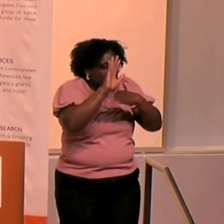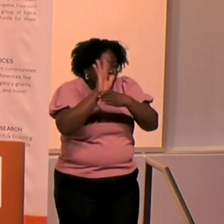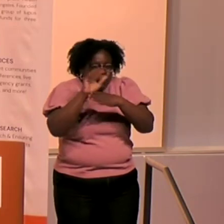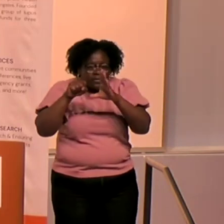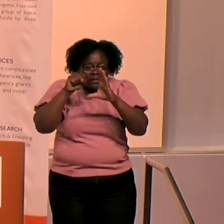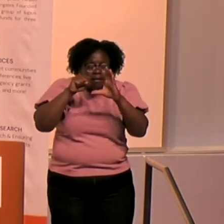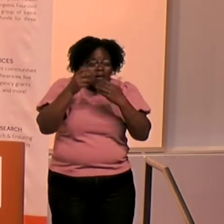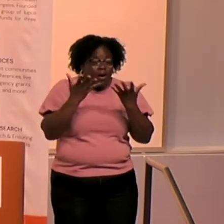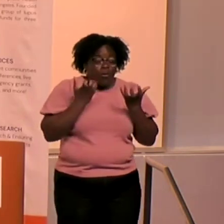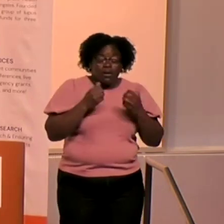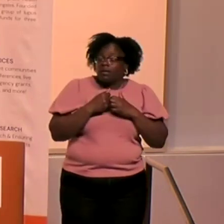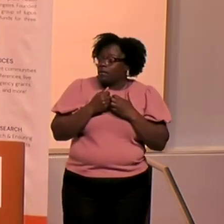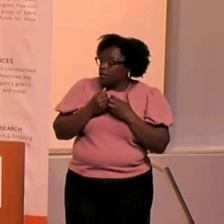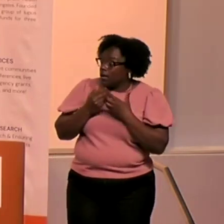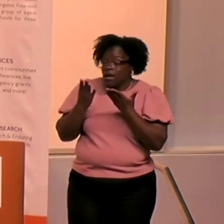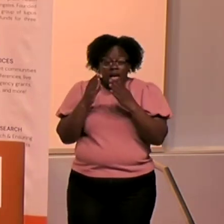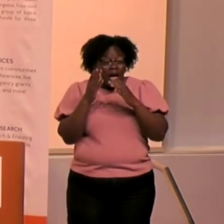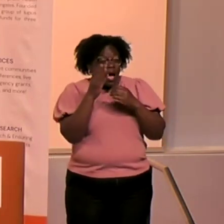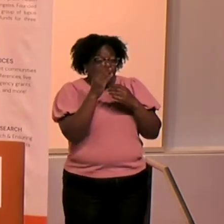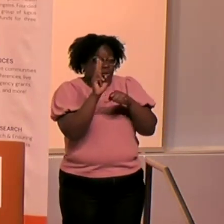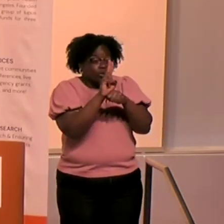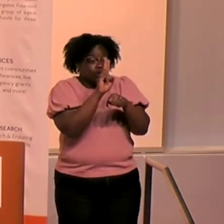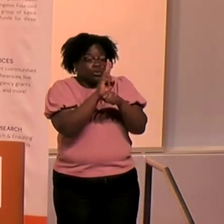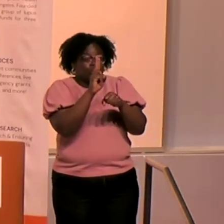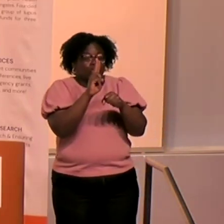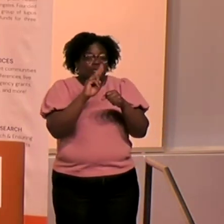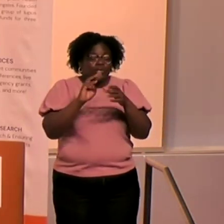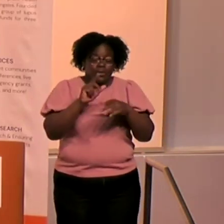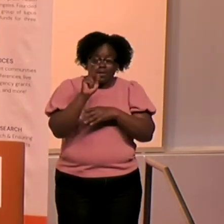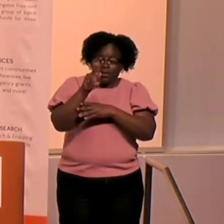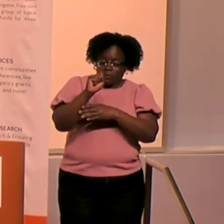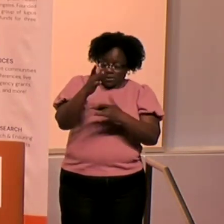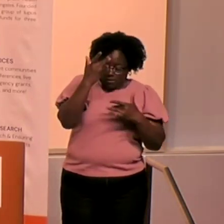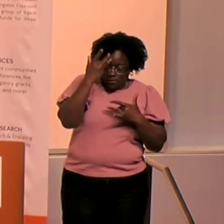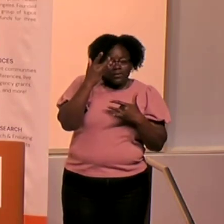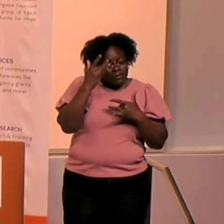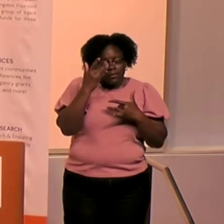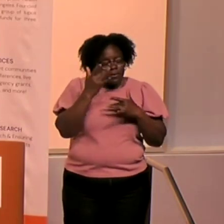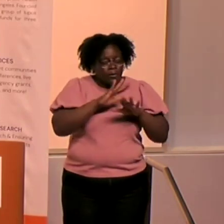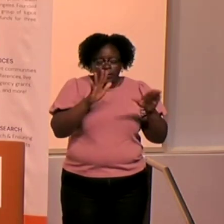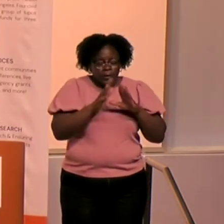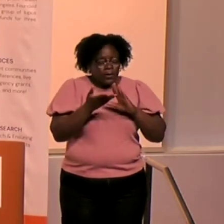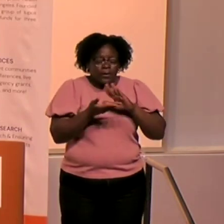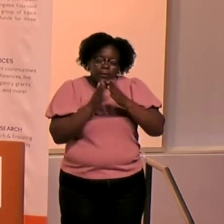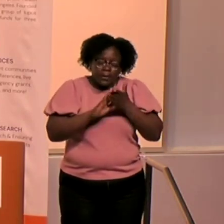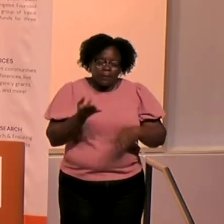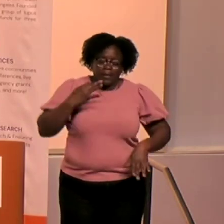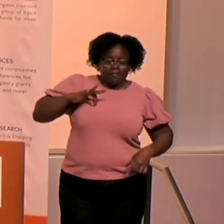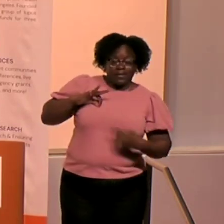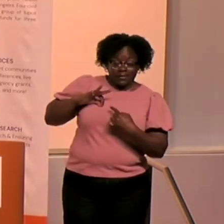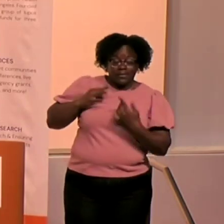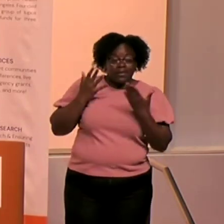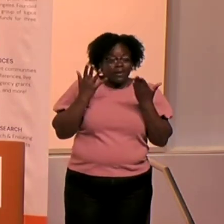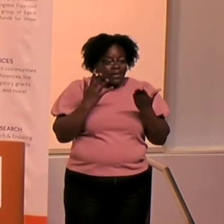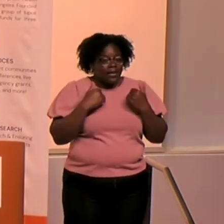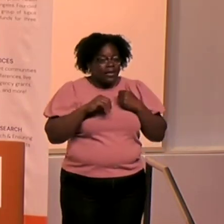going to use it to my advantage and to make the lupus learn